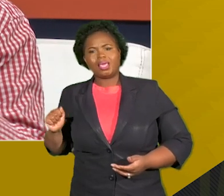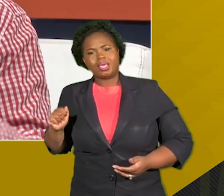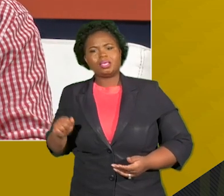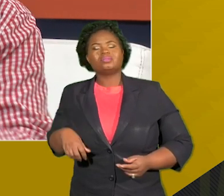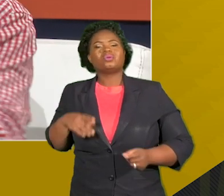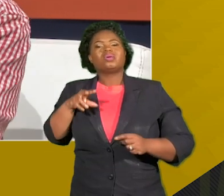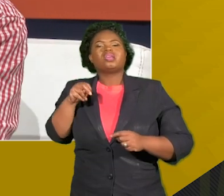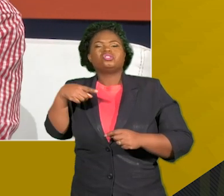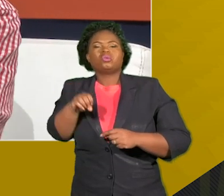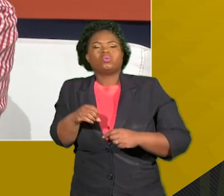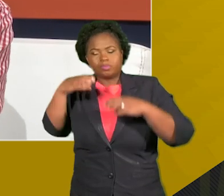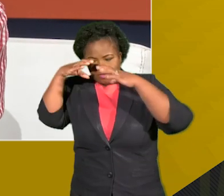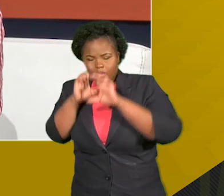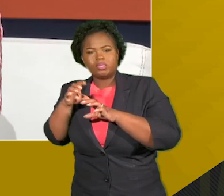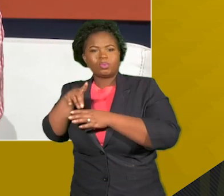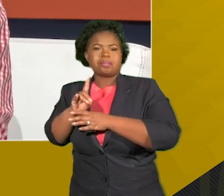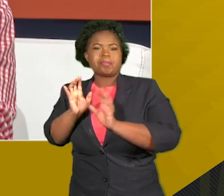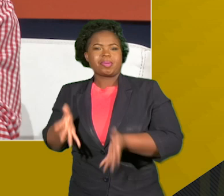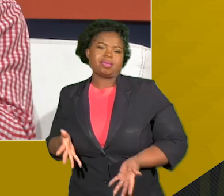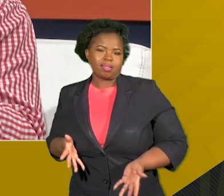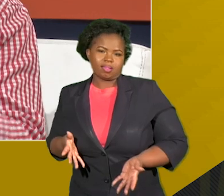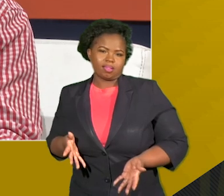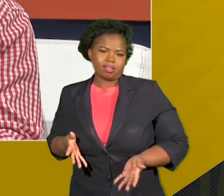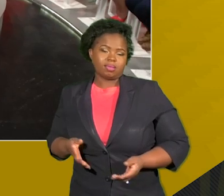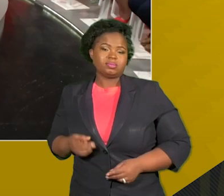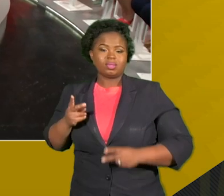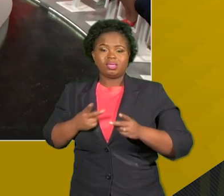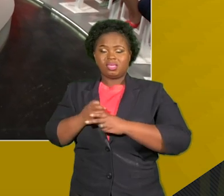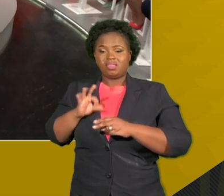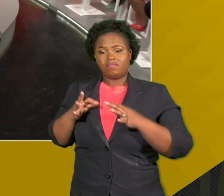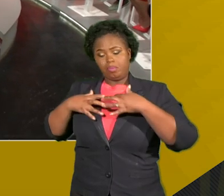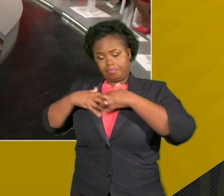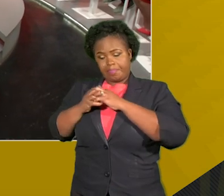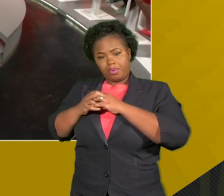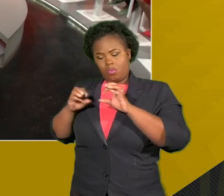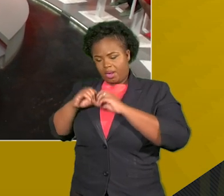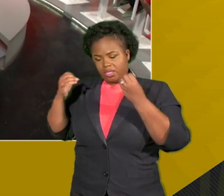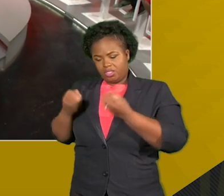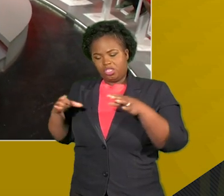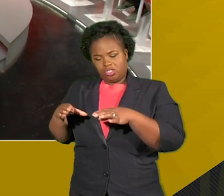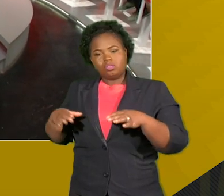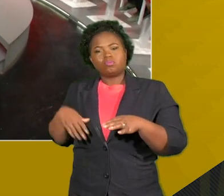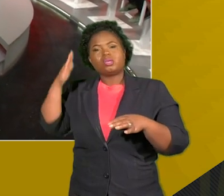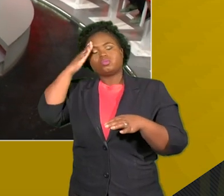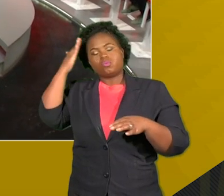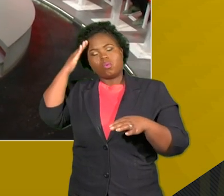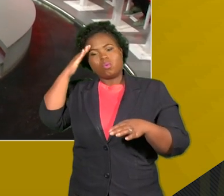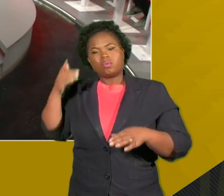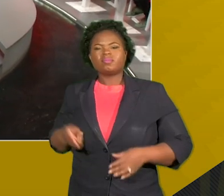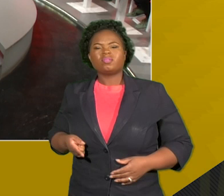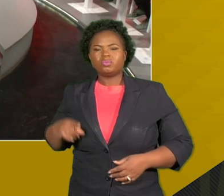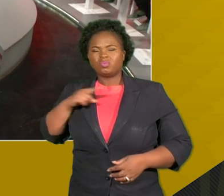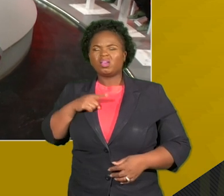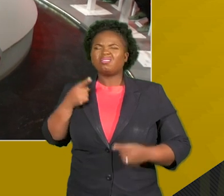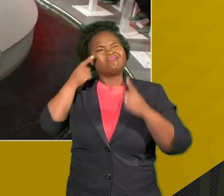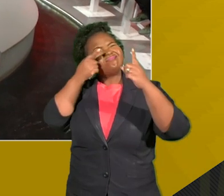NGOs which are focusing ilwaneni, for instance. So now when you found your organization, you must know exactly ukuthi what are you founding. Kahle kahle